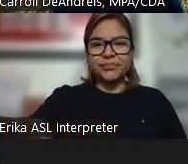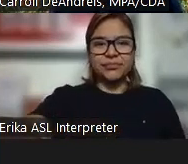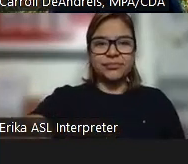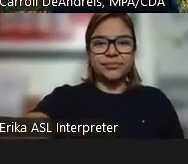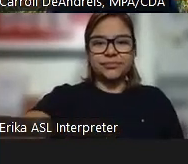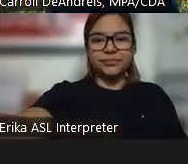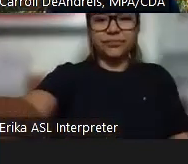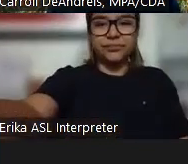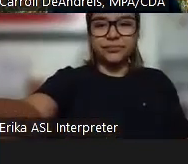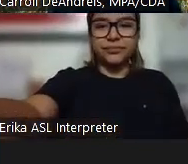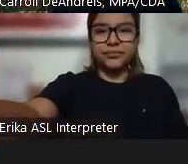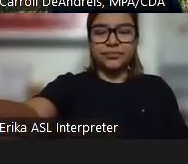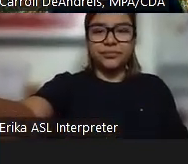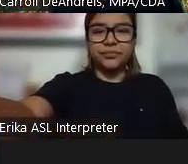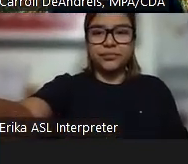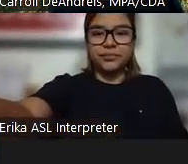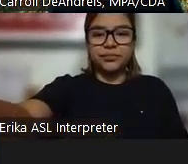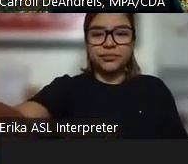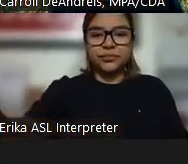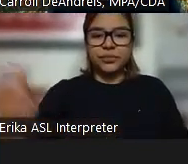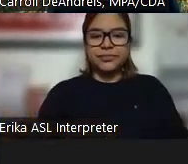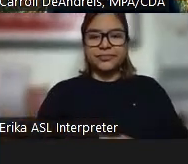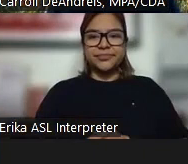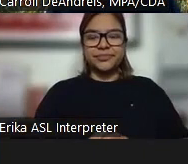Good morning. We are waiting for our attendees to join.